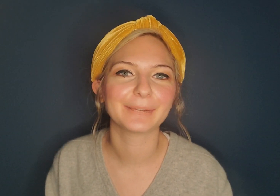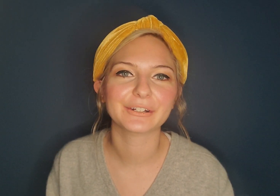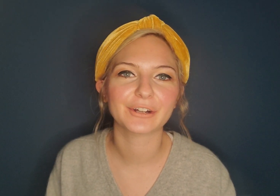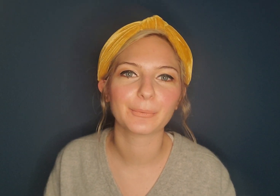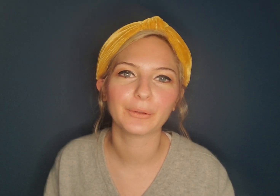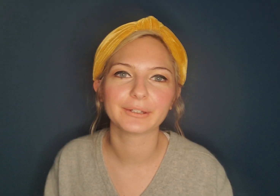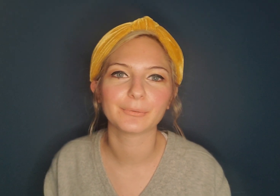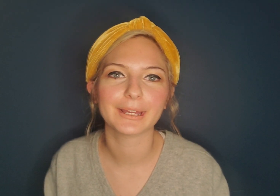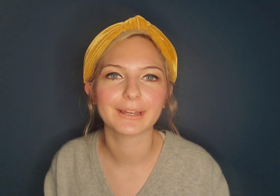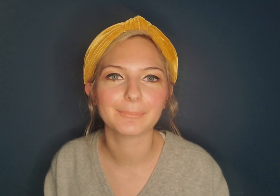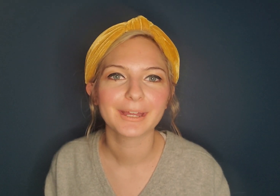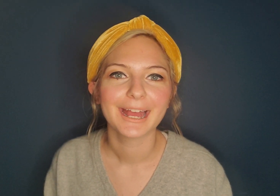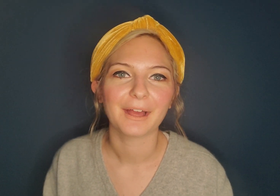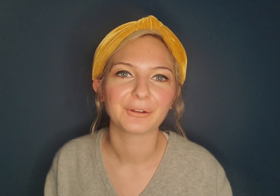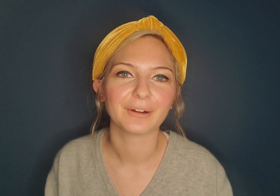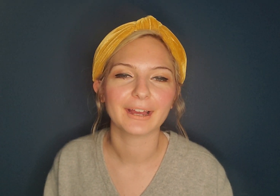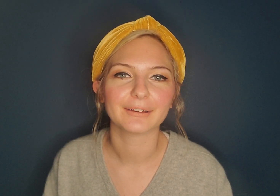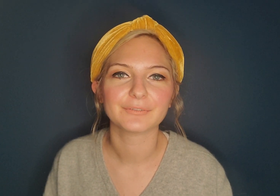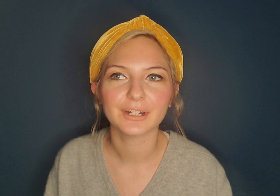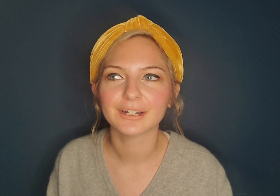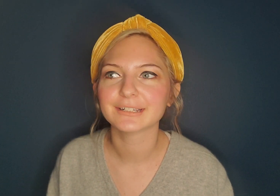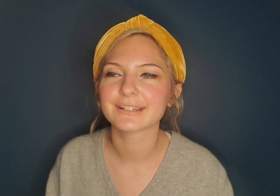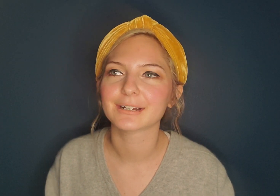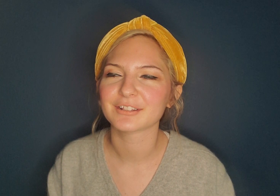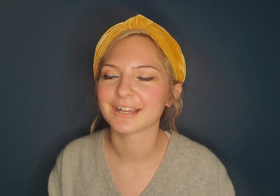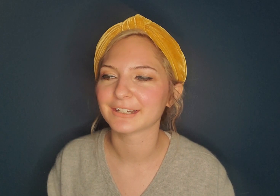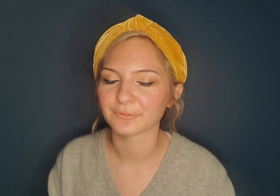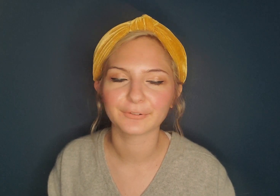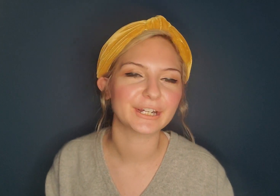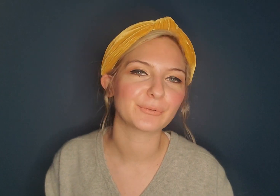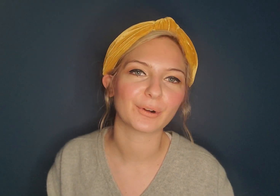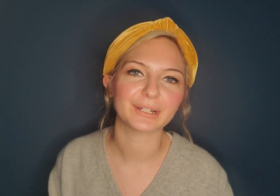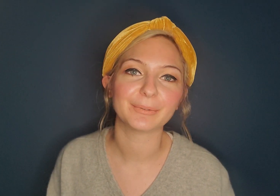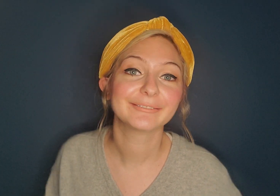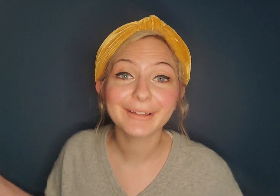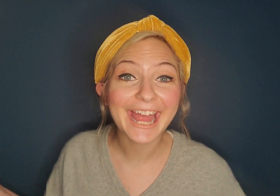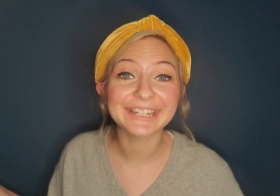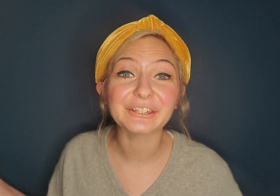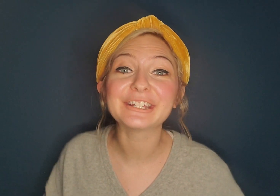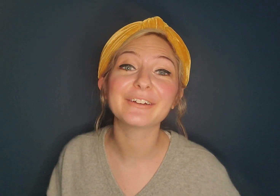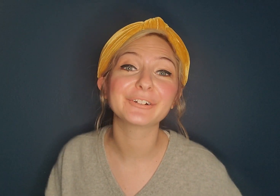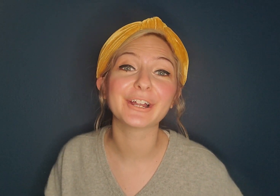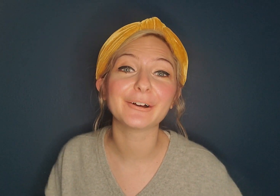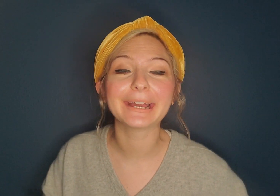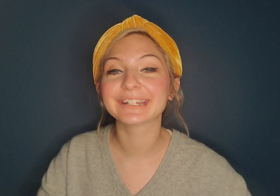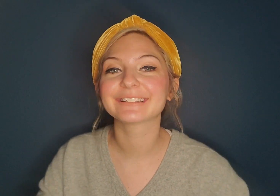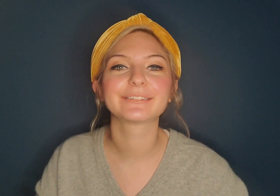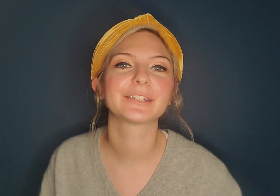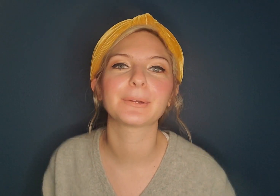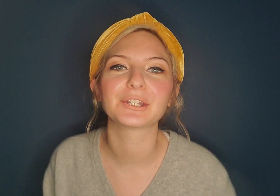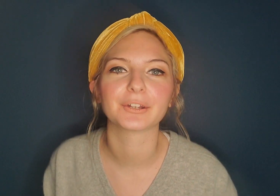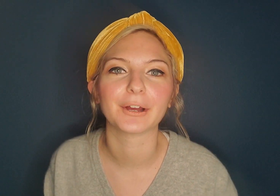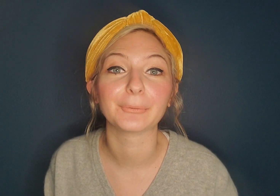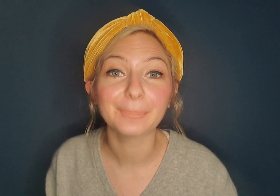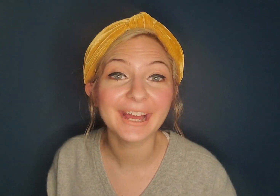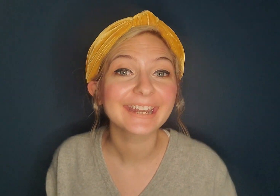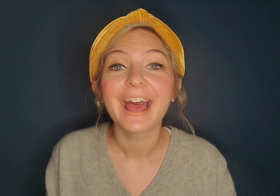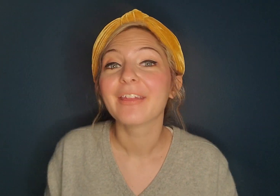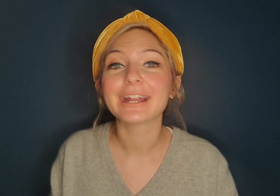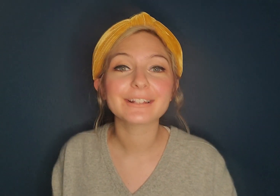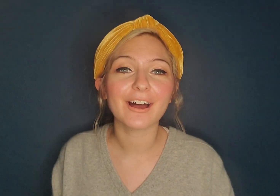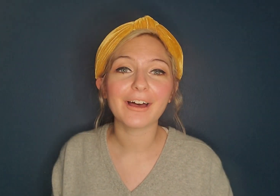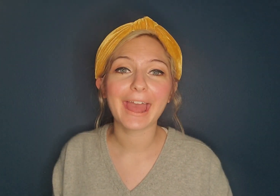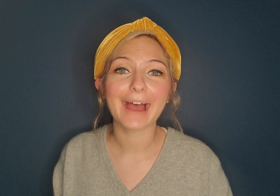have it. I'm not sure I'm willing to wake up at the crack of dawn to sit outside in a freeze warning, but hey, you never know, and to each their own.